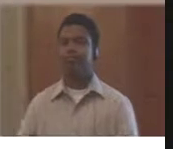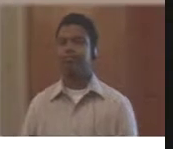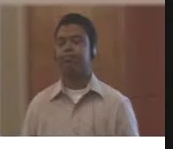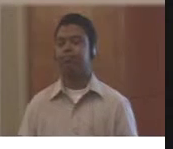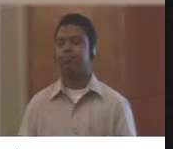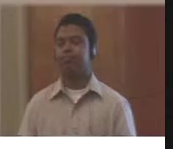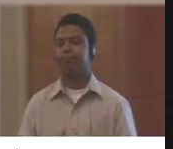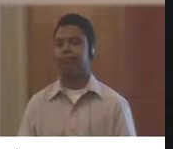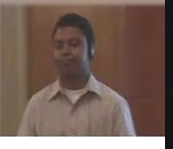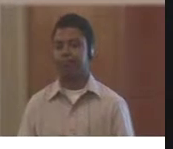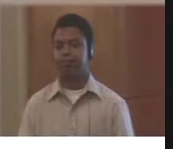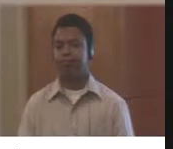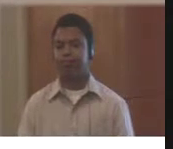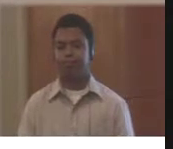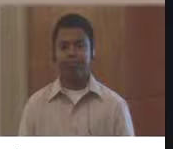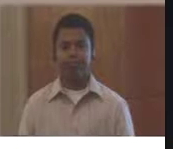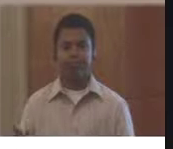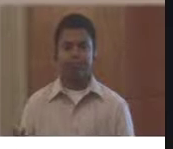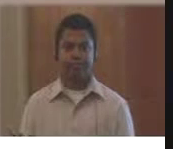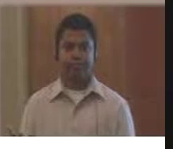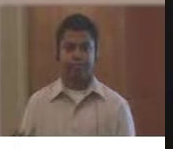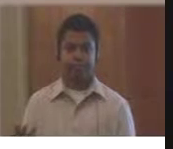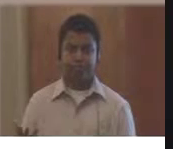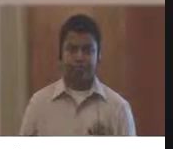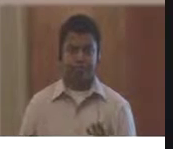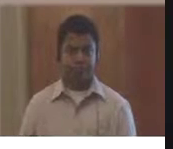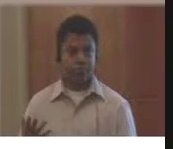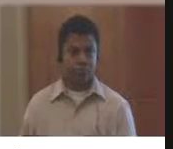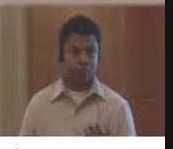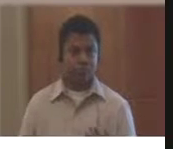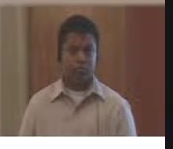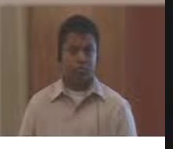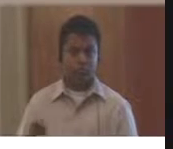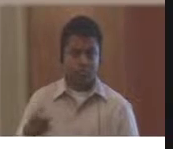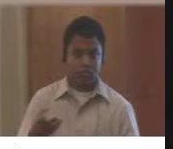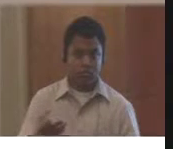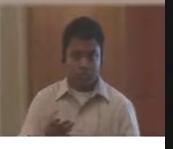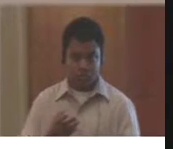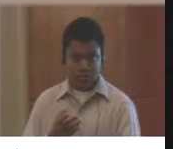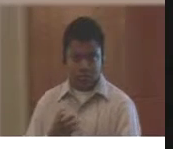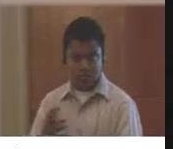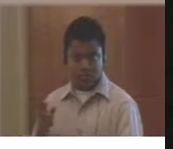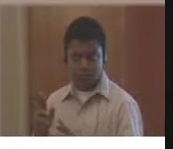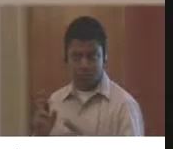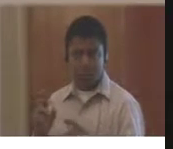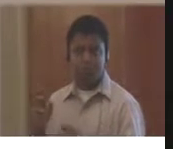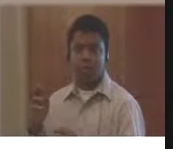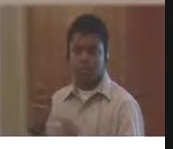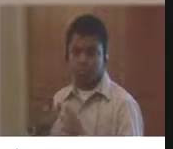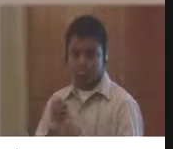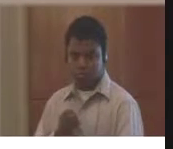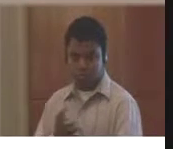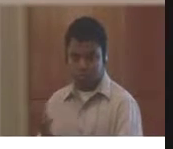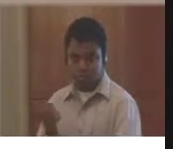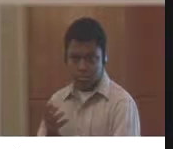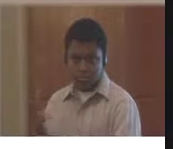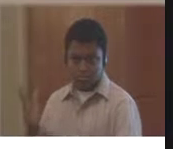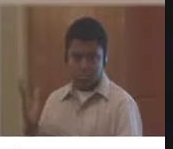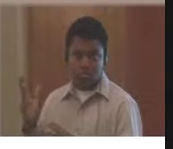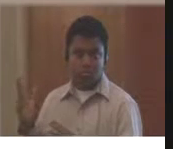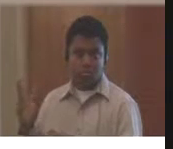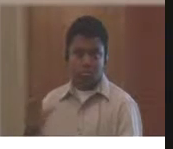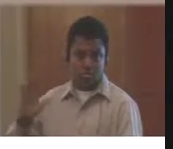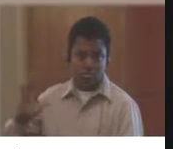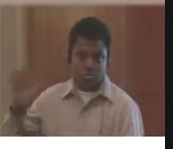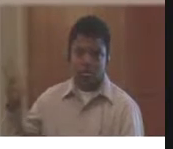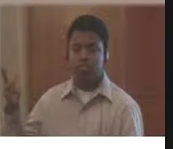statements. And if there are any other comments from this audience, you will have